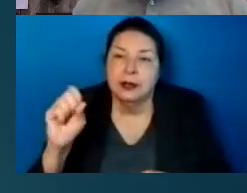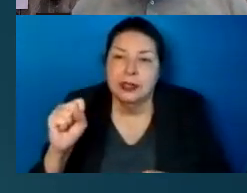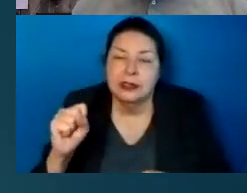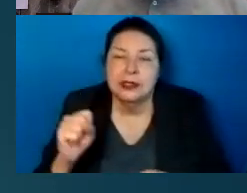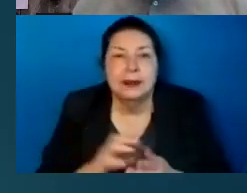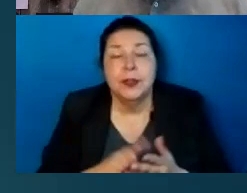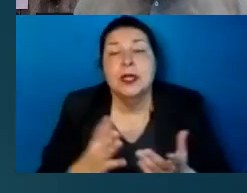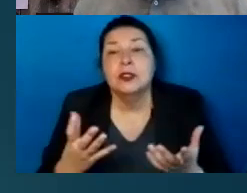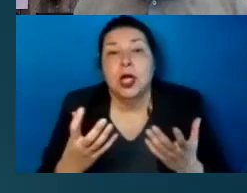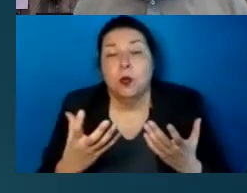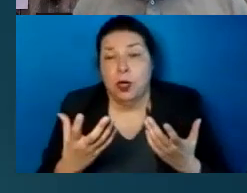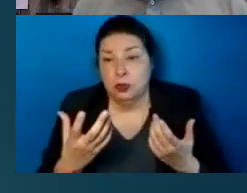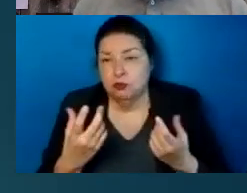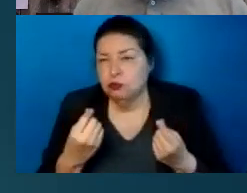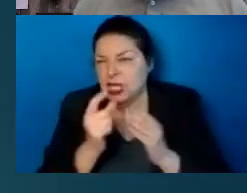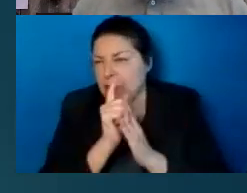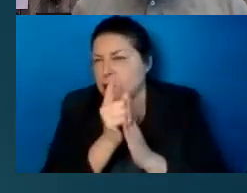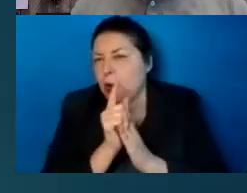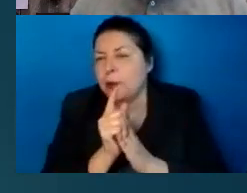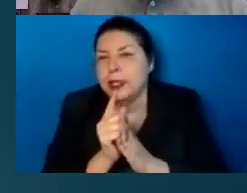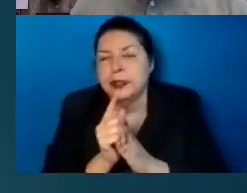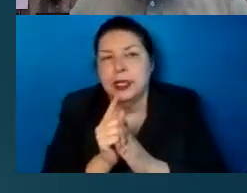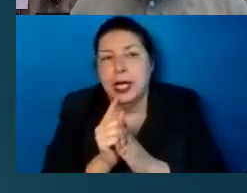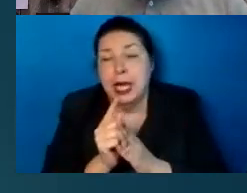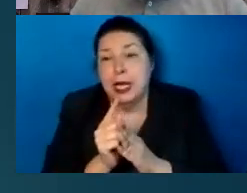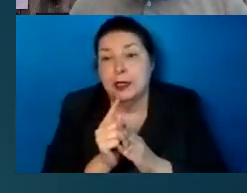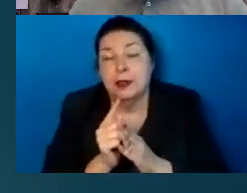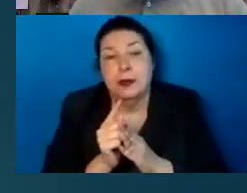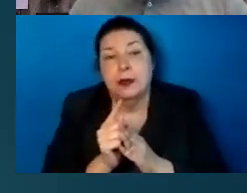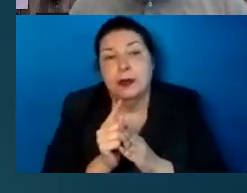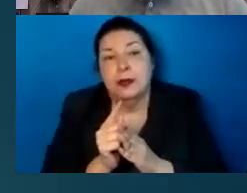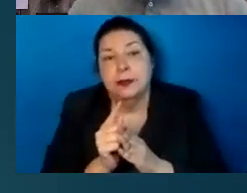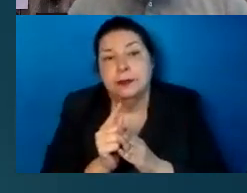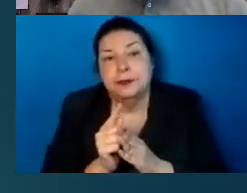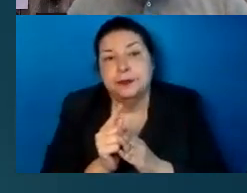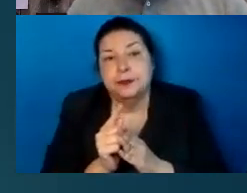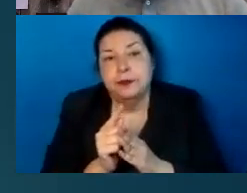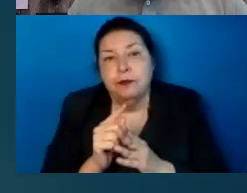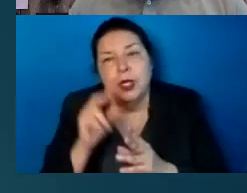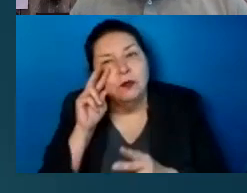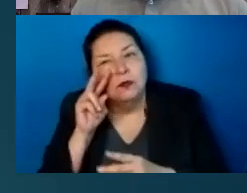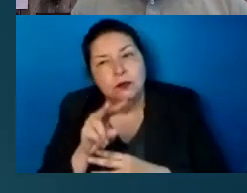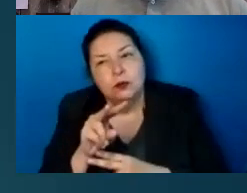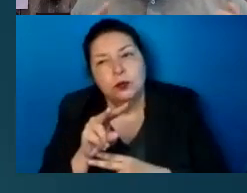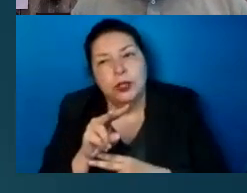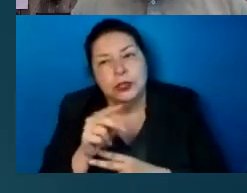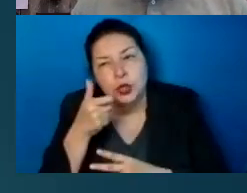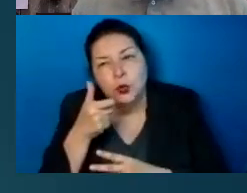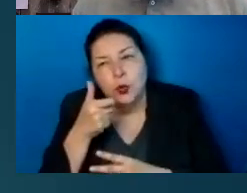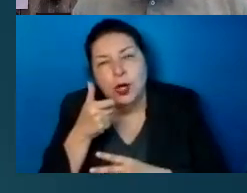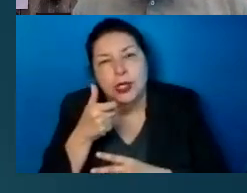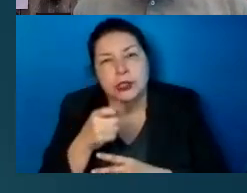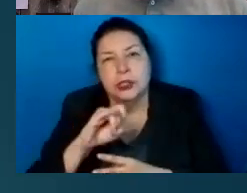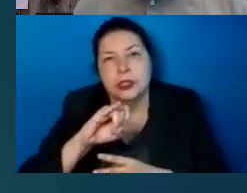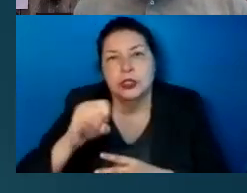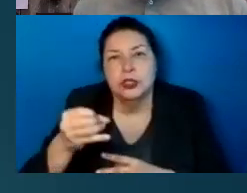So I'd like to take a minute and go over this, this view of John